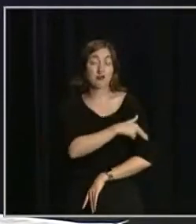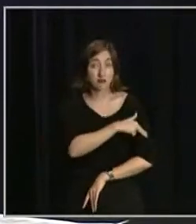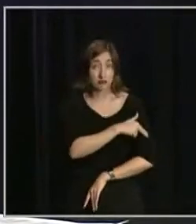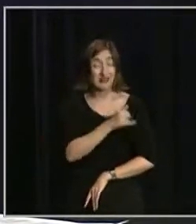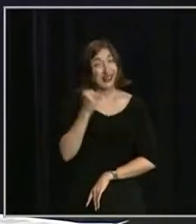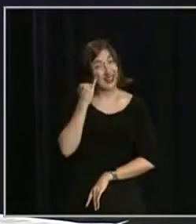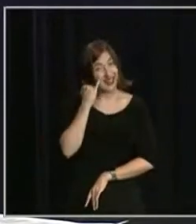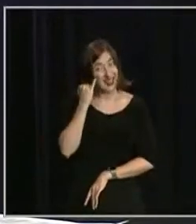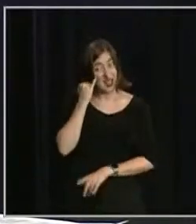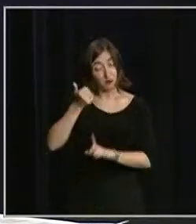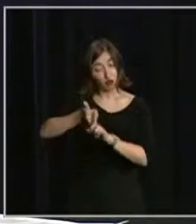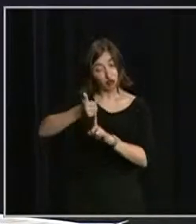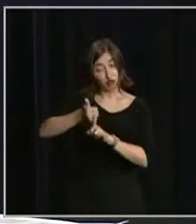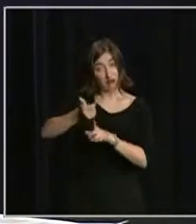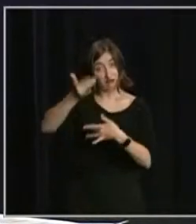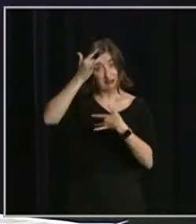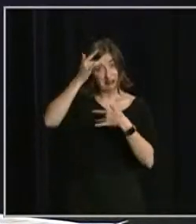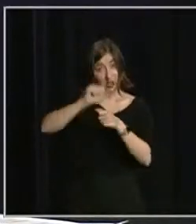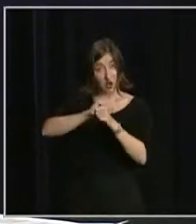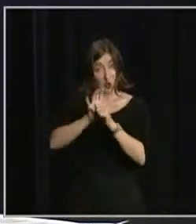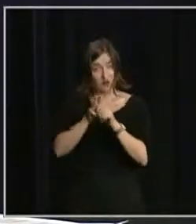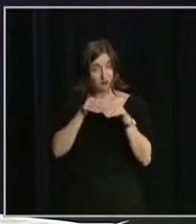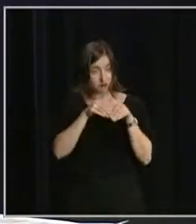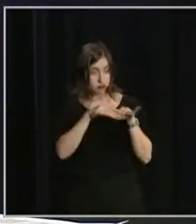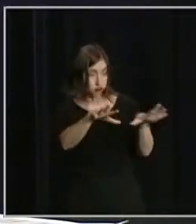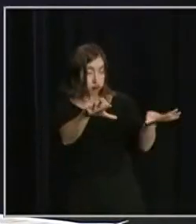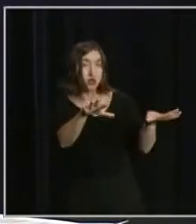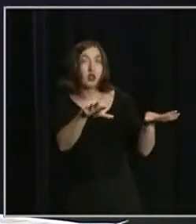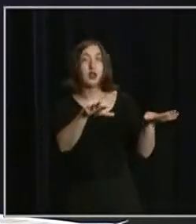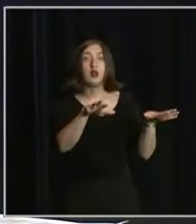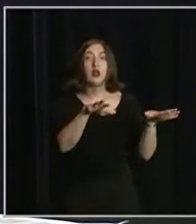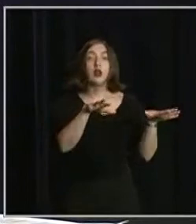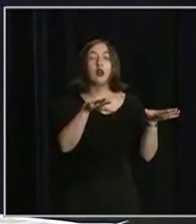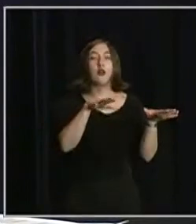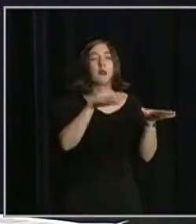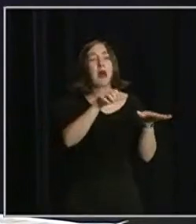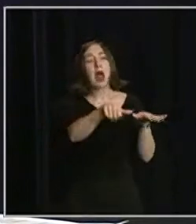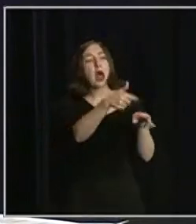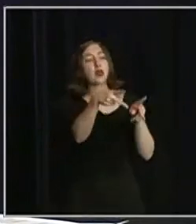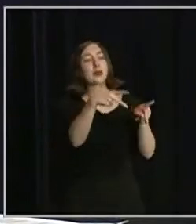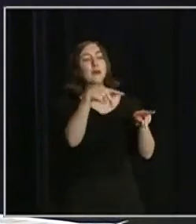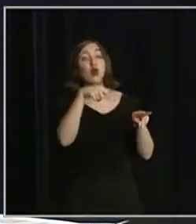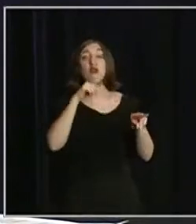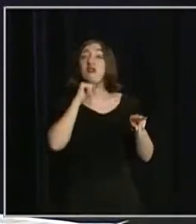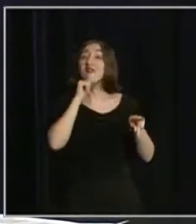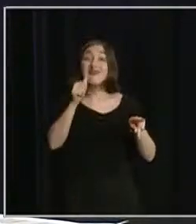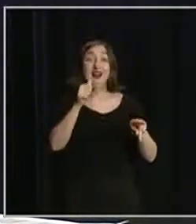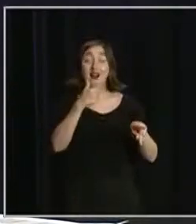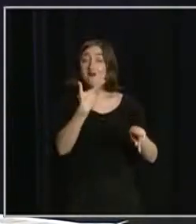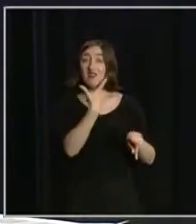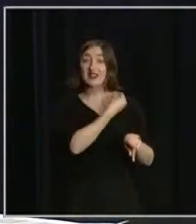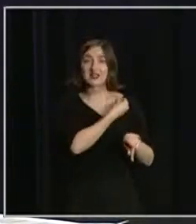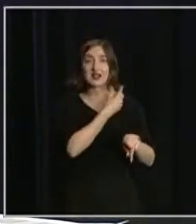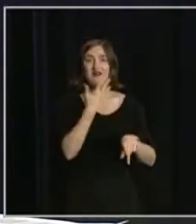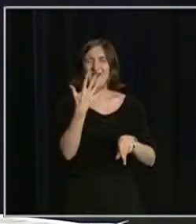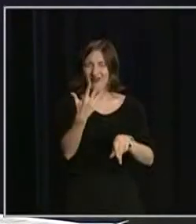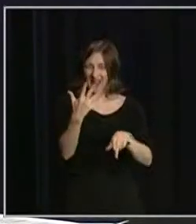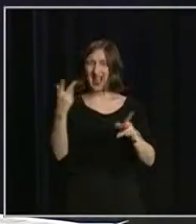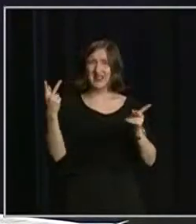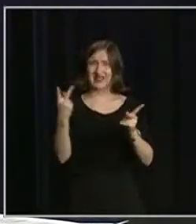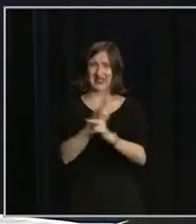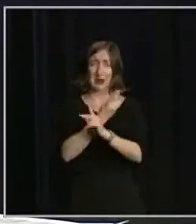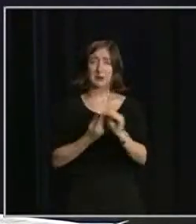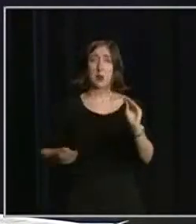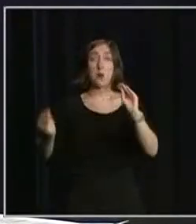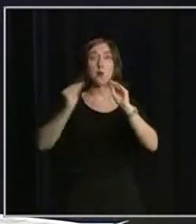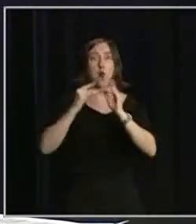on, you're 5 times more likely to get infected if you're unvaccinated. So vaccinations are the